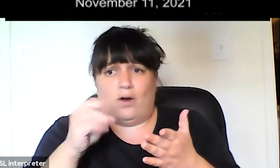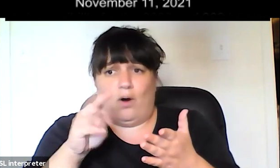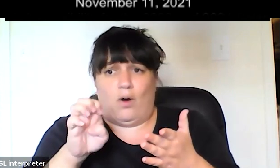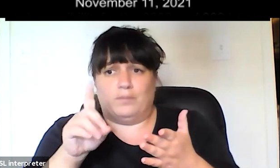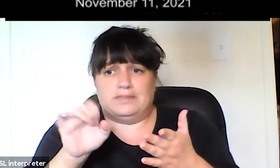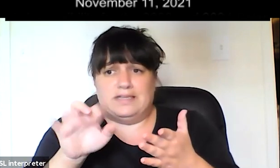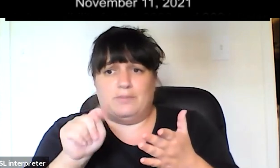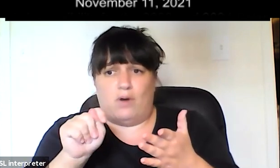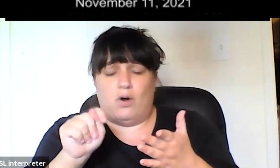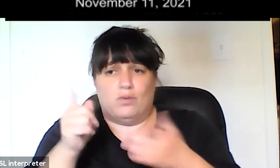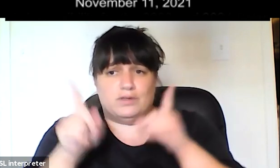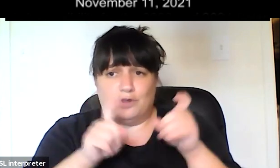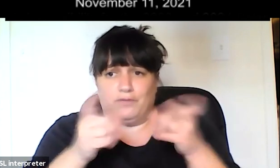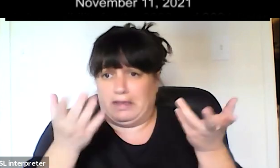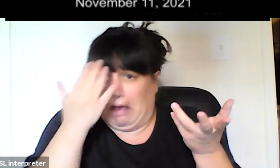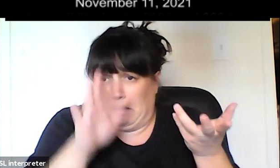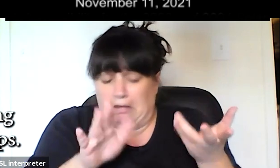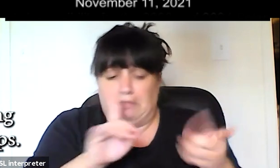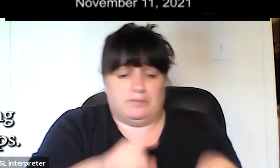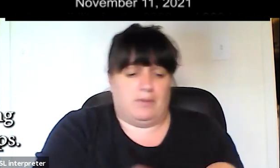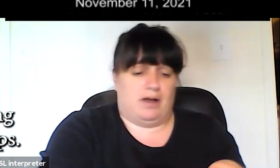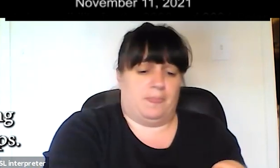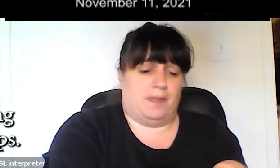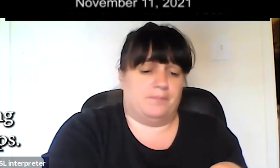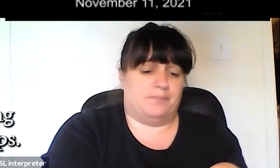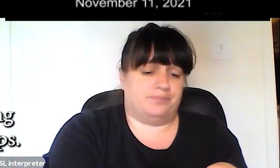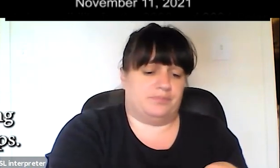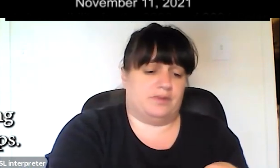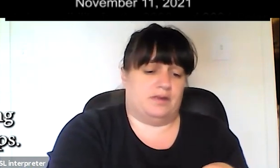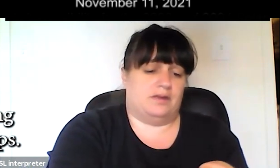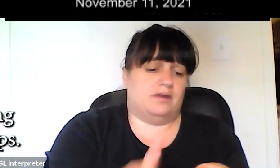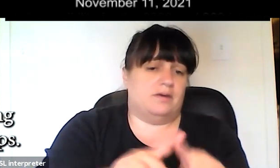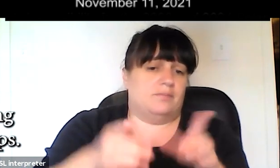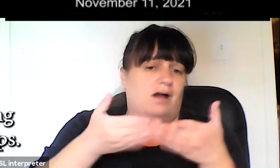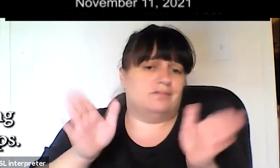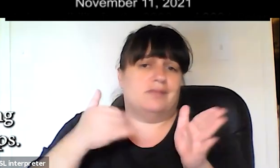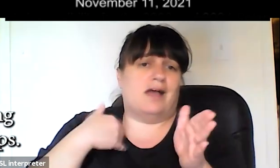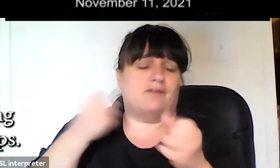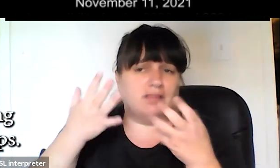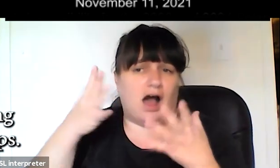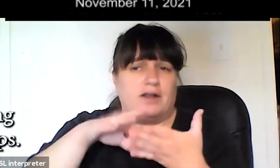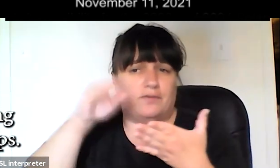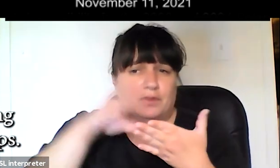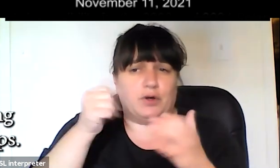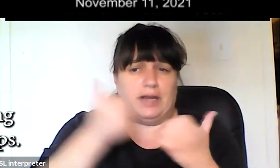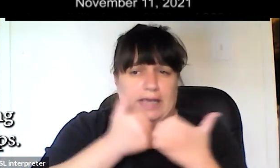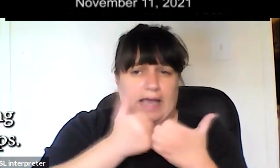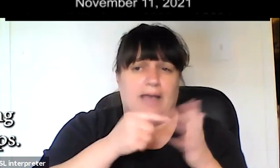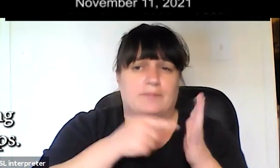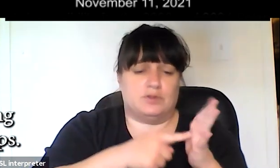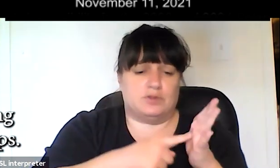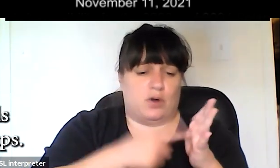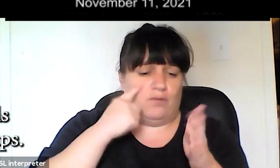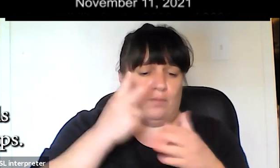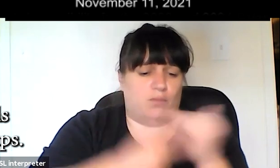knows? So who knows what that response is? But overall, there was a lot of learning gains that were shown for